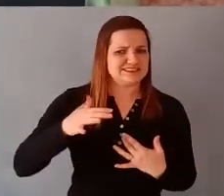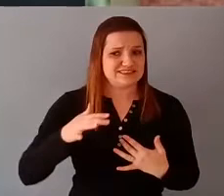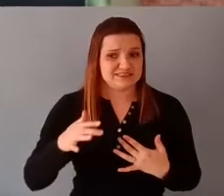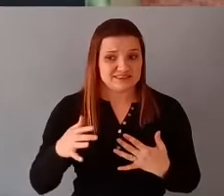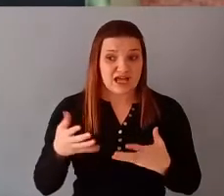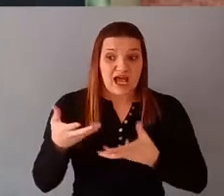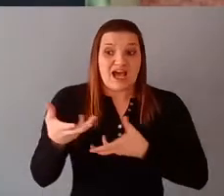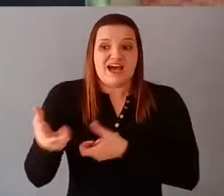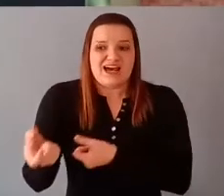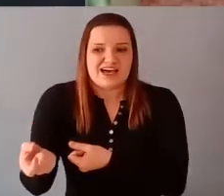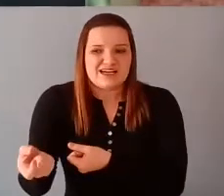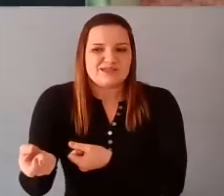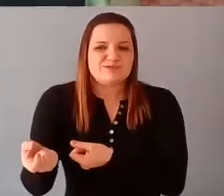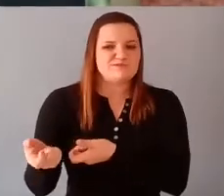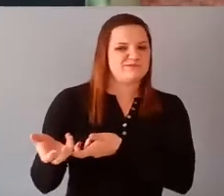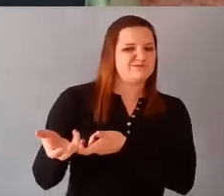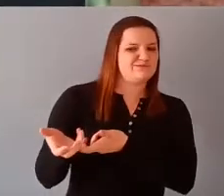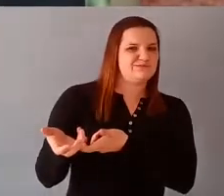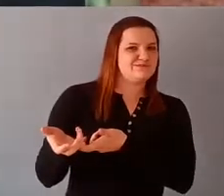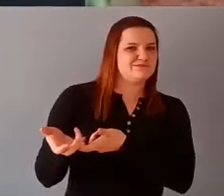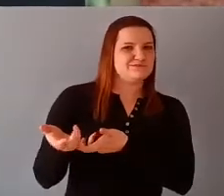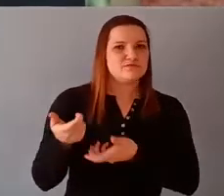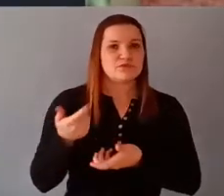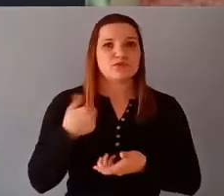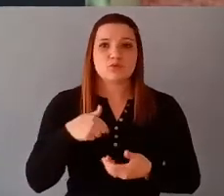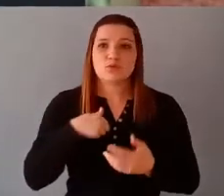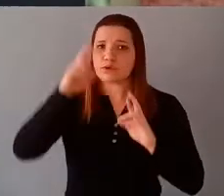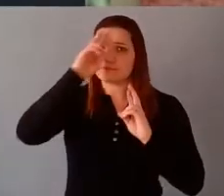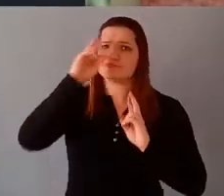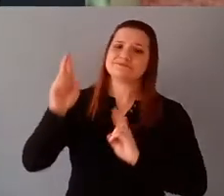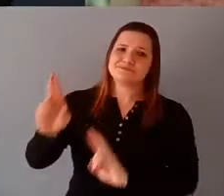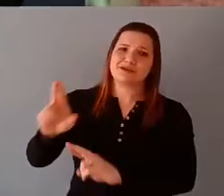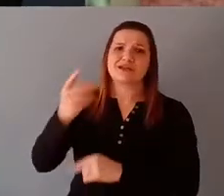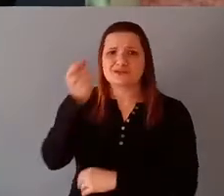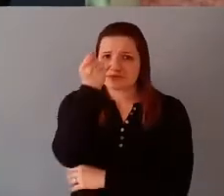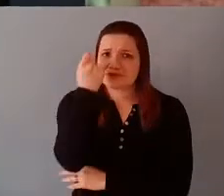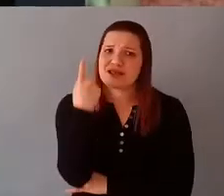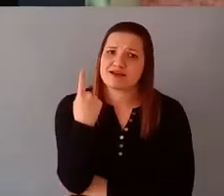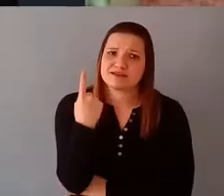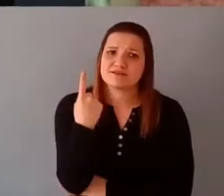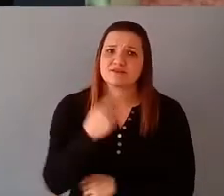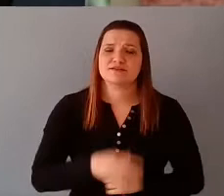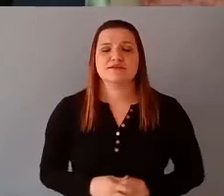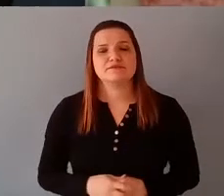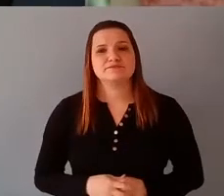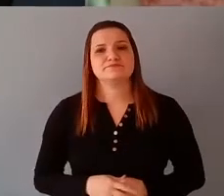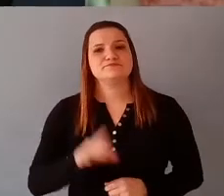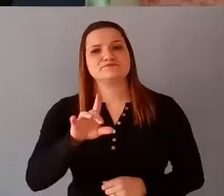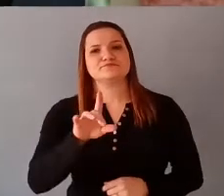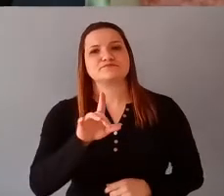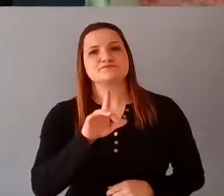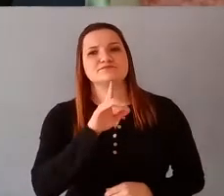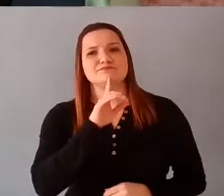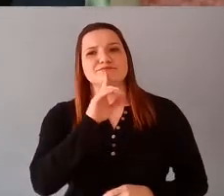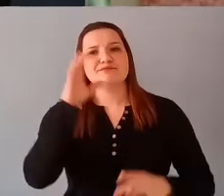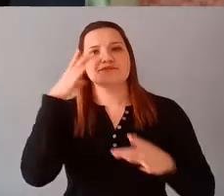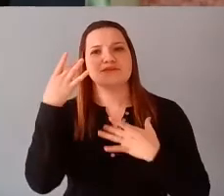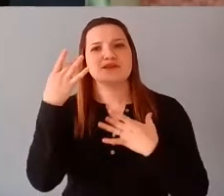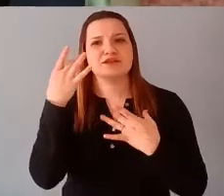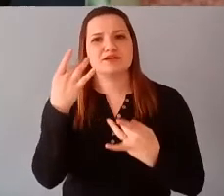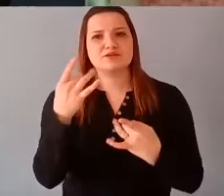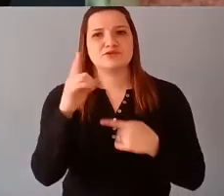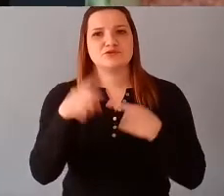fully trust it. And so we respect that. And what's interesting is even when